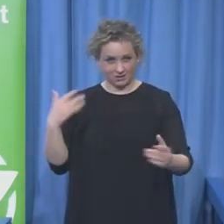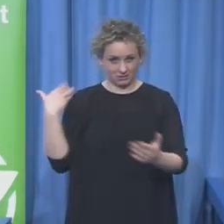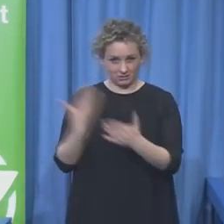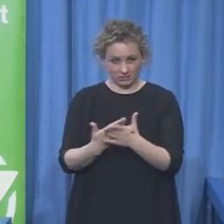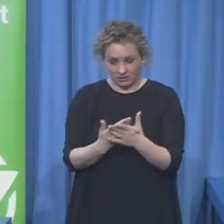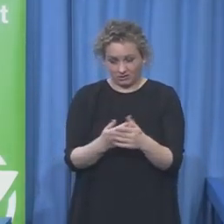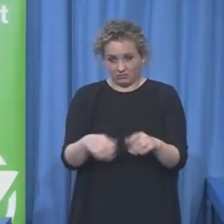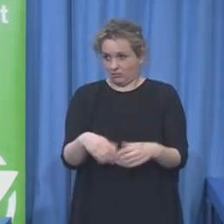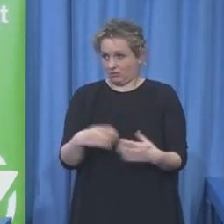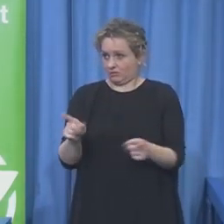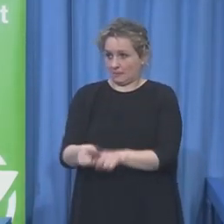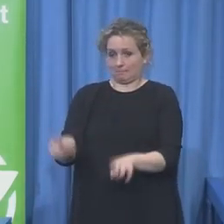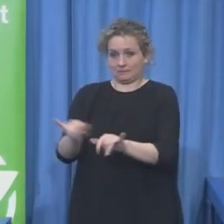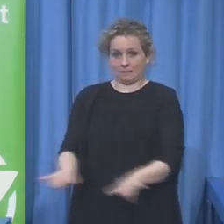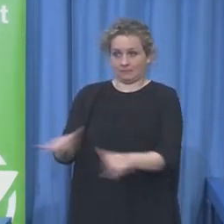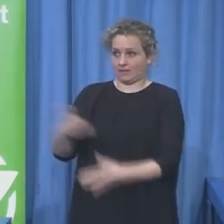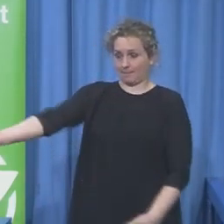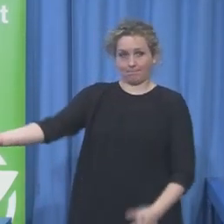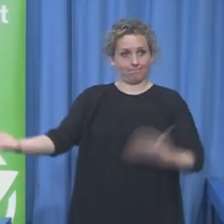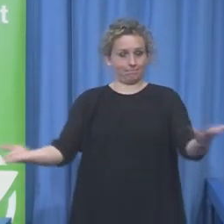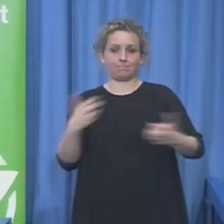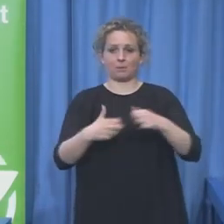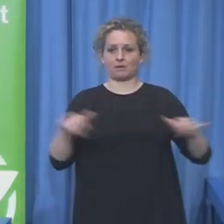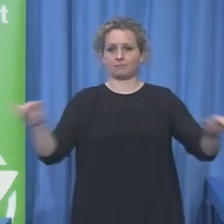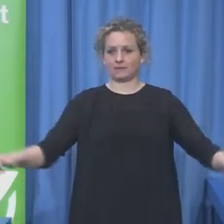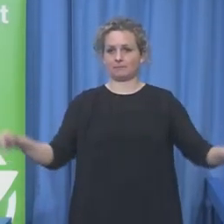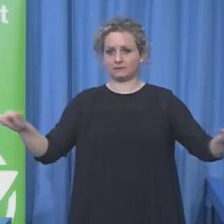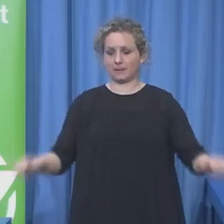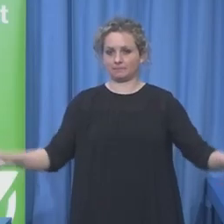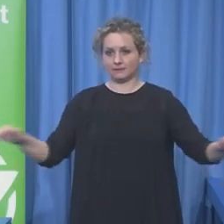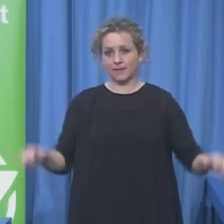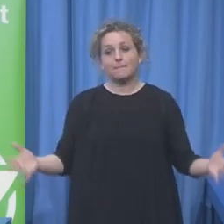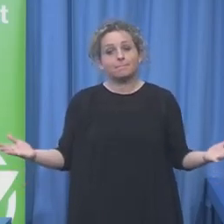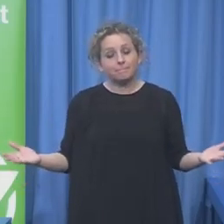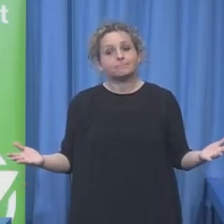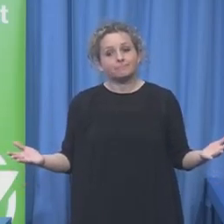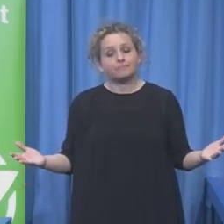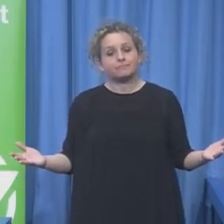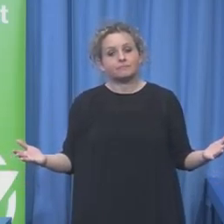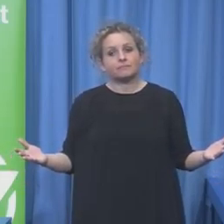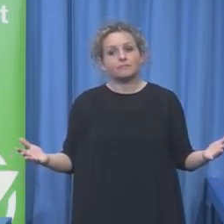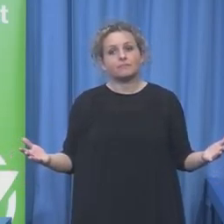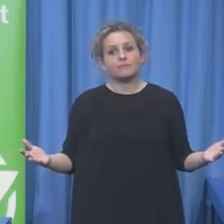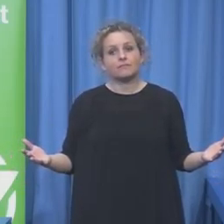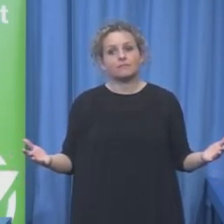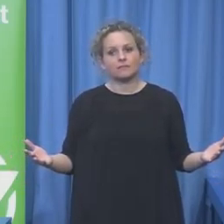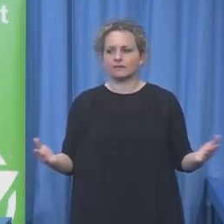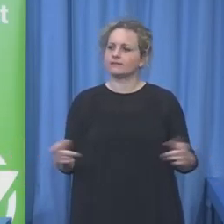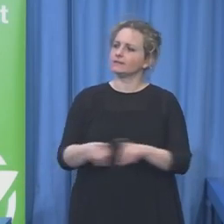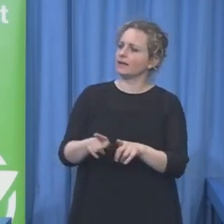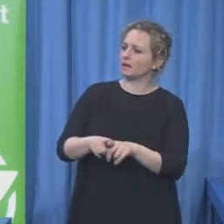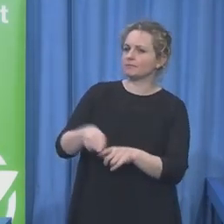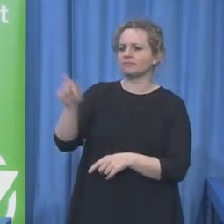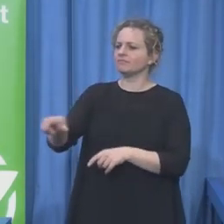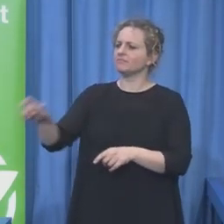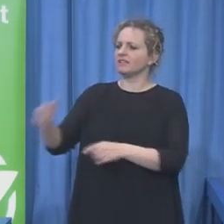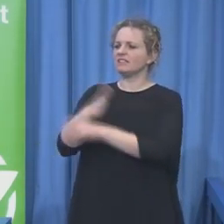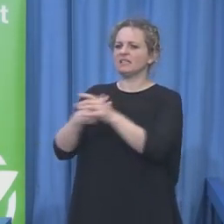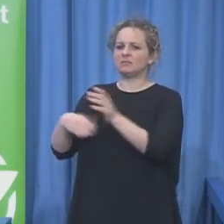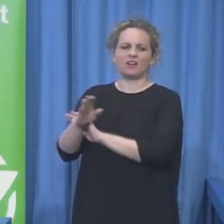the disability, there is additional stigma. We are talking about Roma people living in